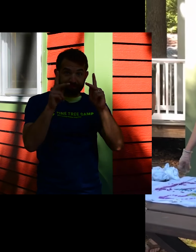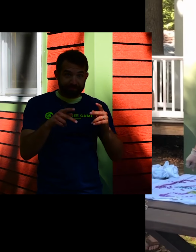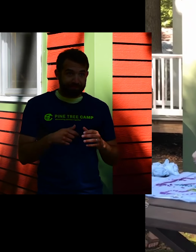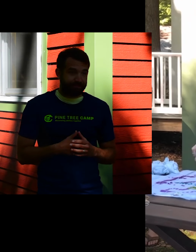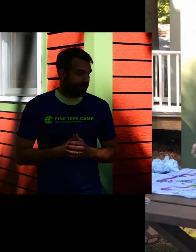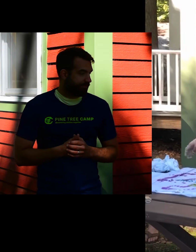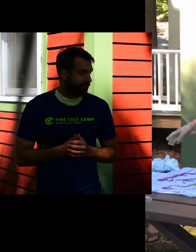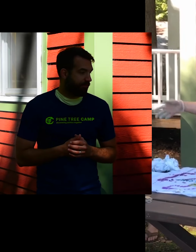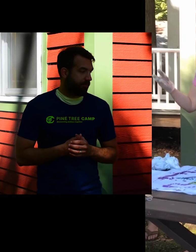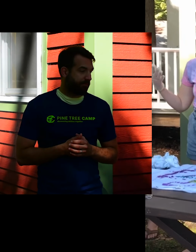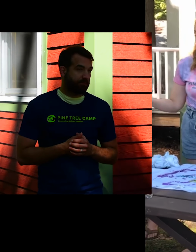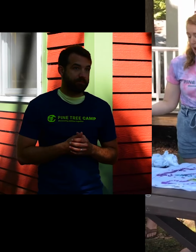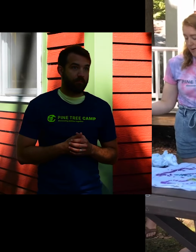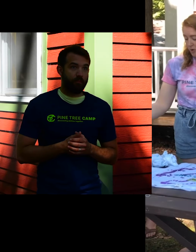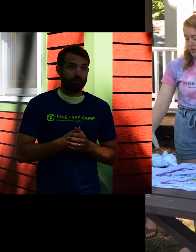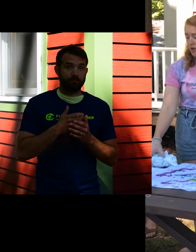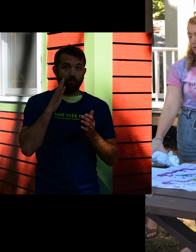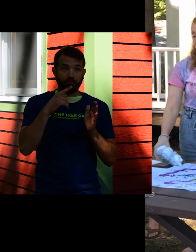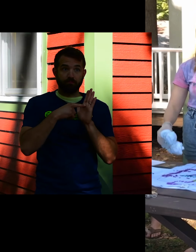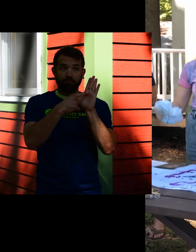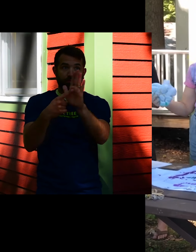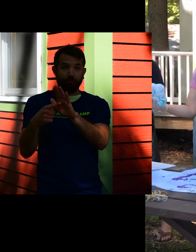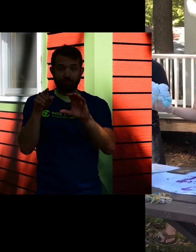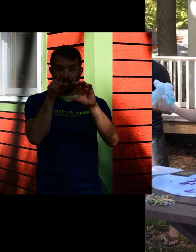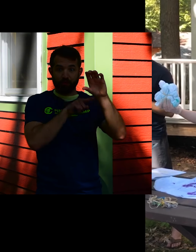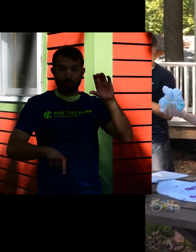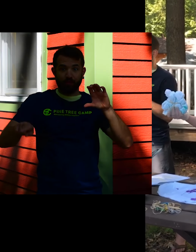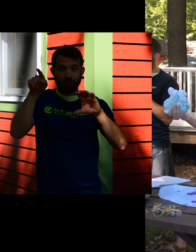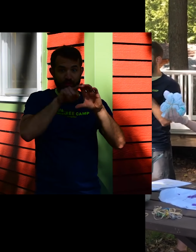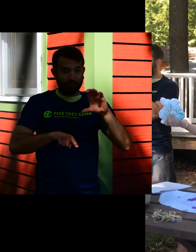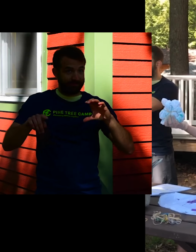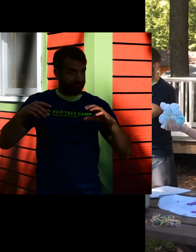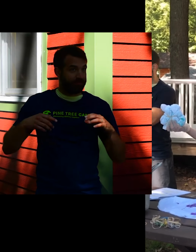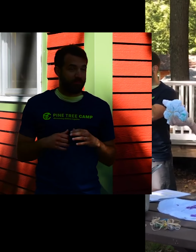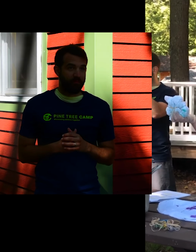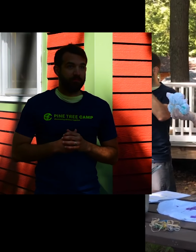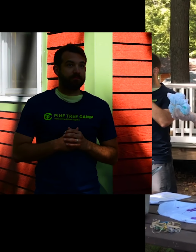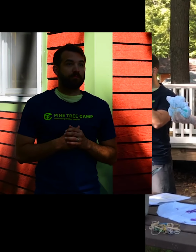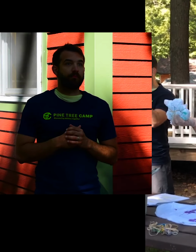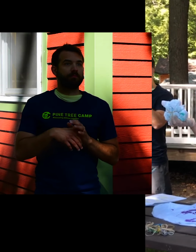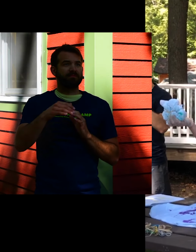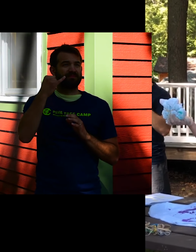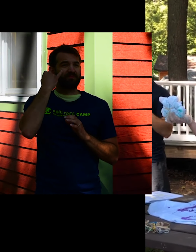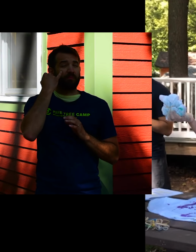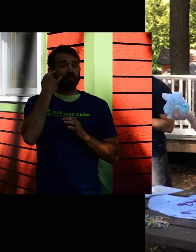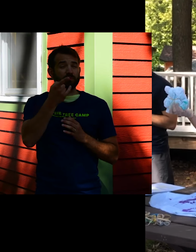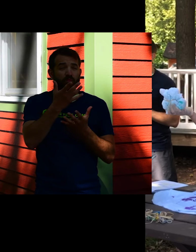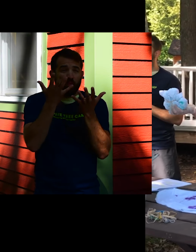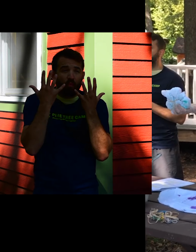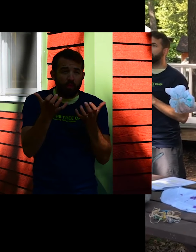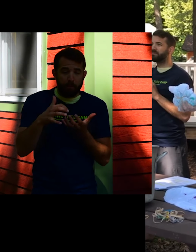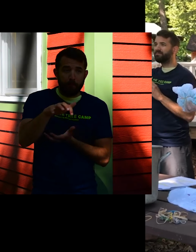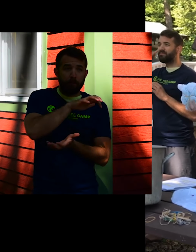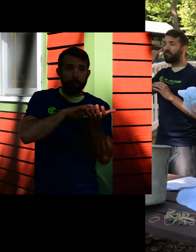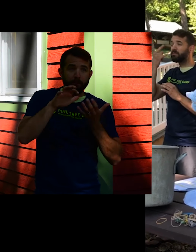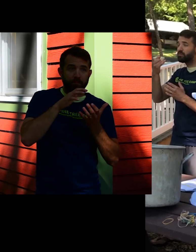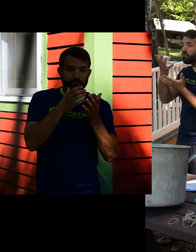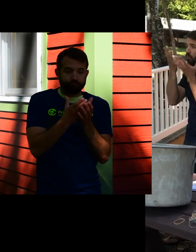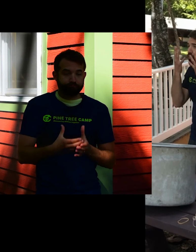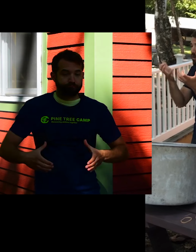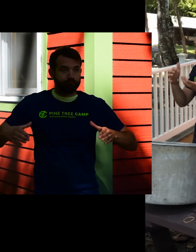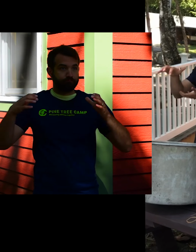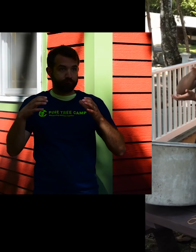Alright. So, and then what I'm going to show from my spiral is that if you wanted to, instead of mixing your dye in the bottle, you could just mix your dye in a